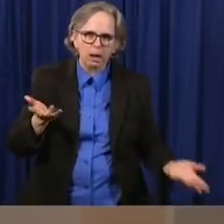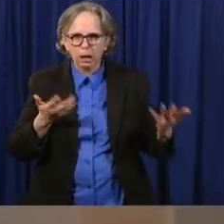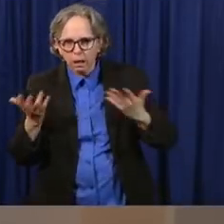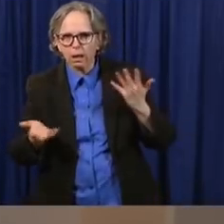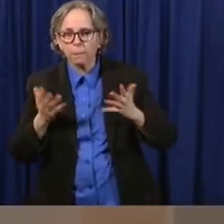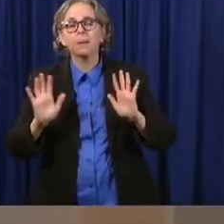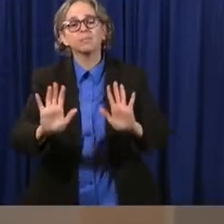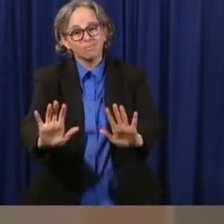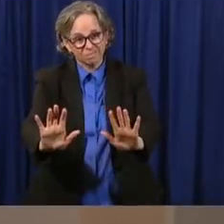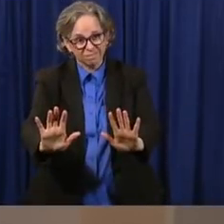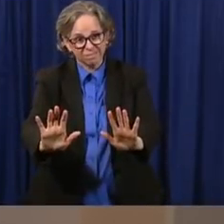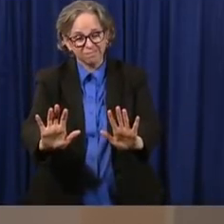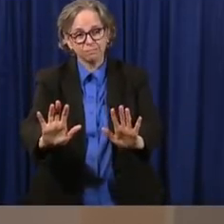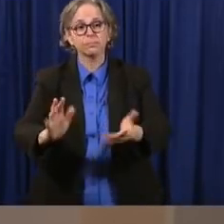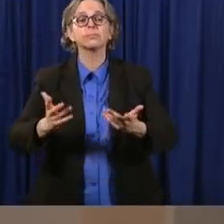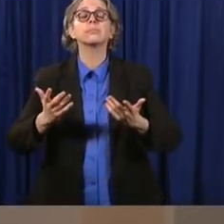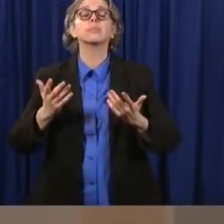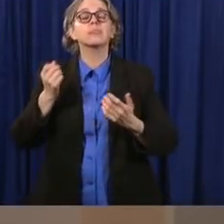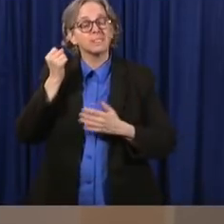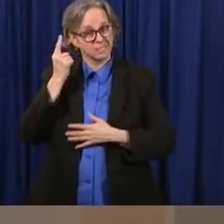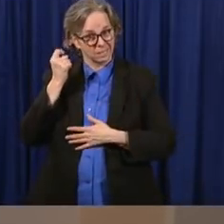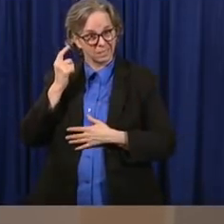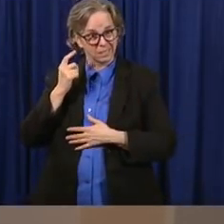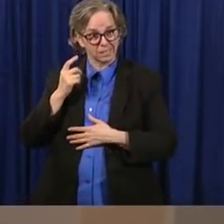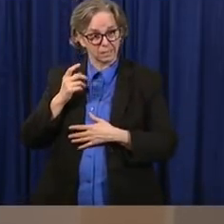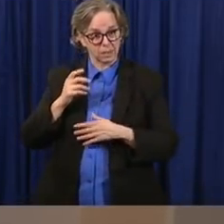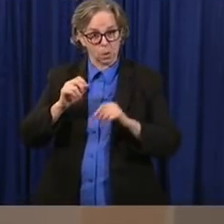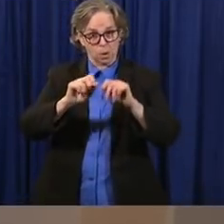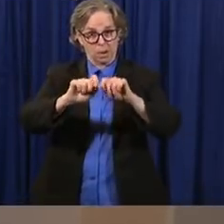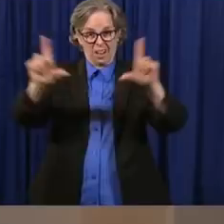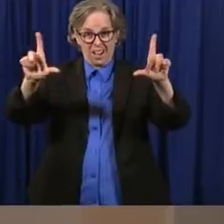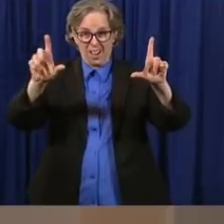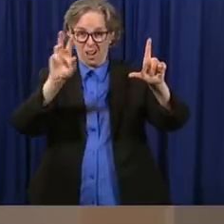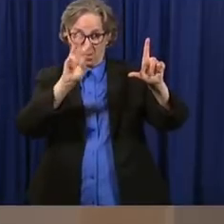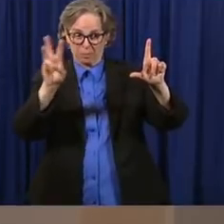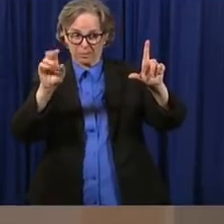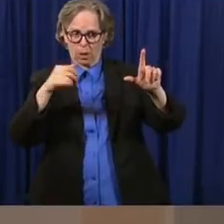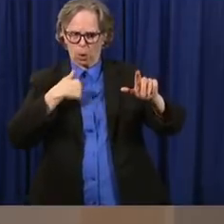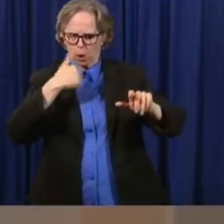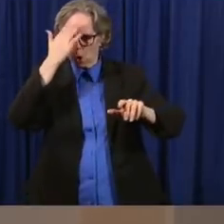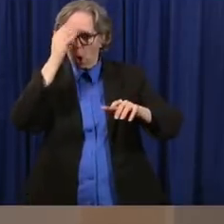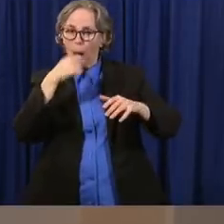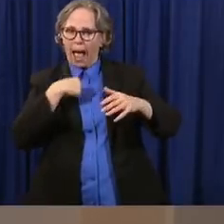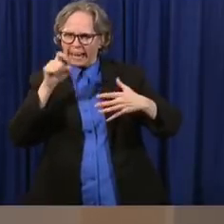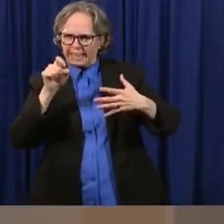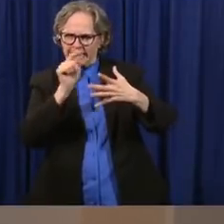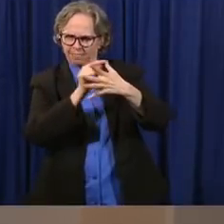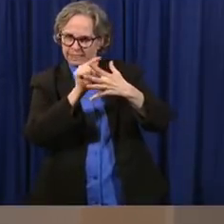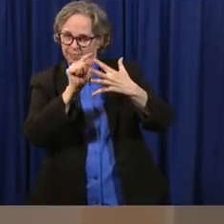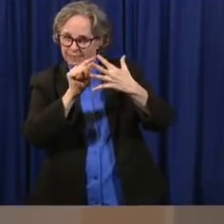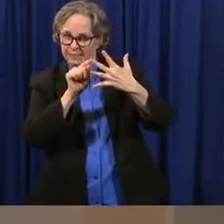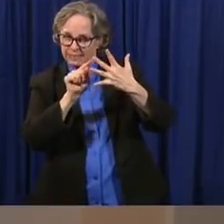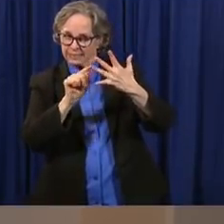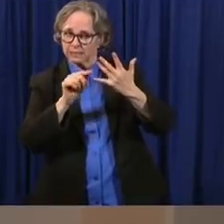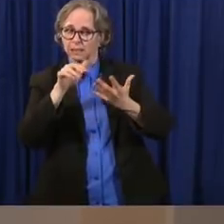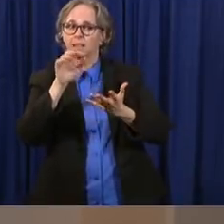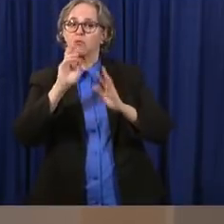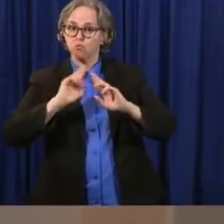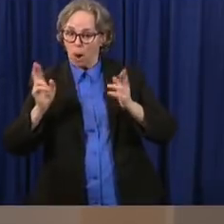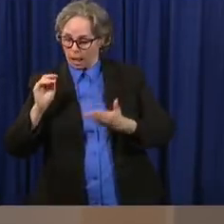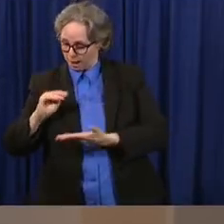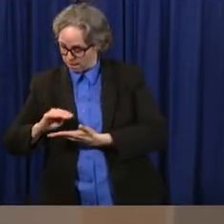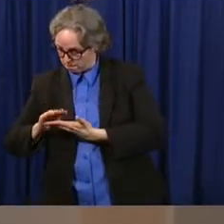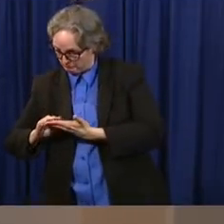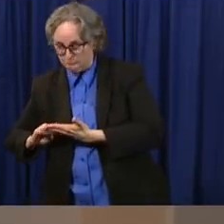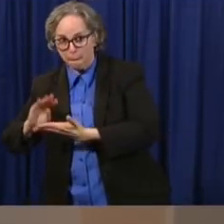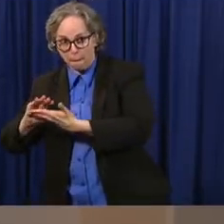website, make sure you get all the information that you're going to need to apply, have that in place first,